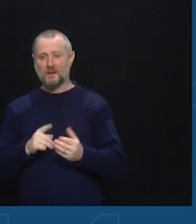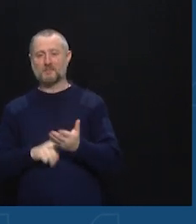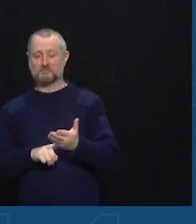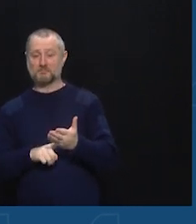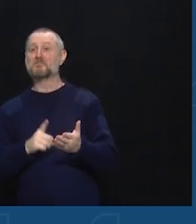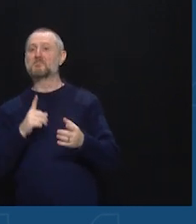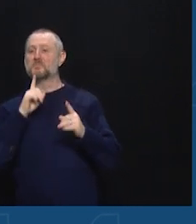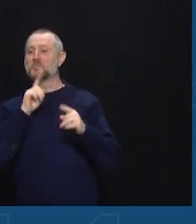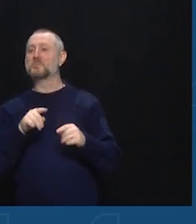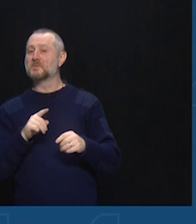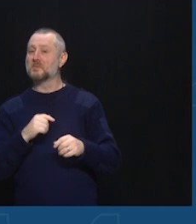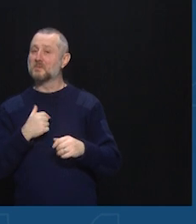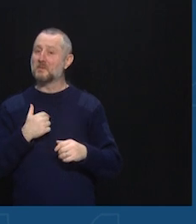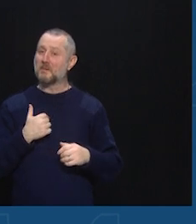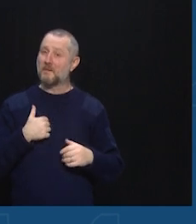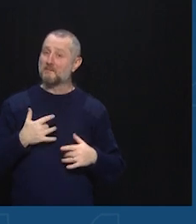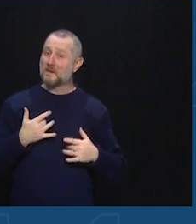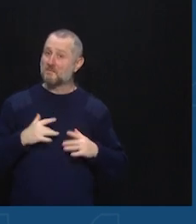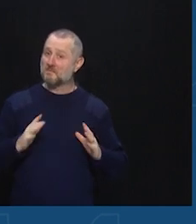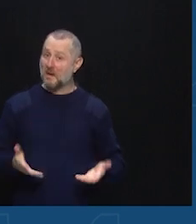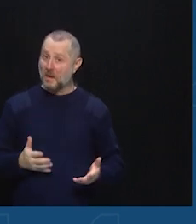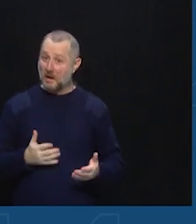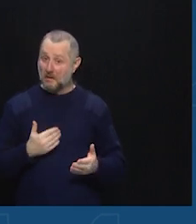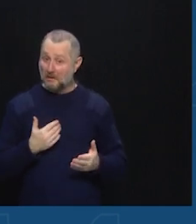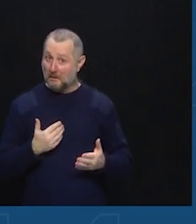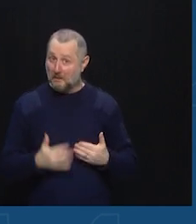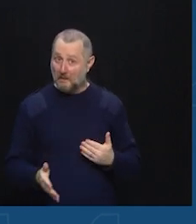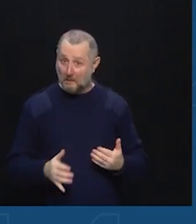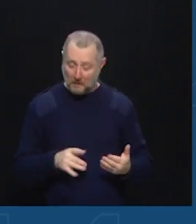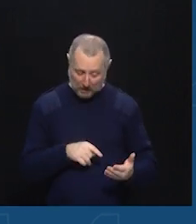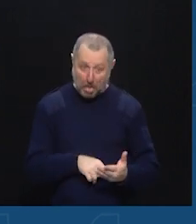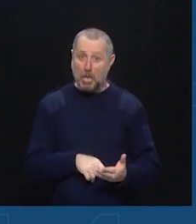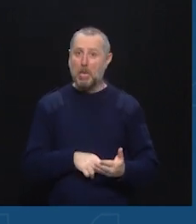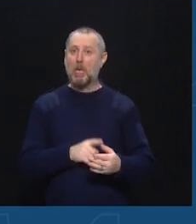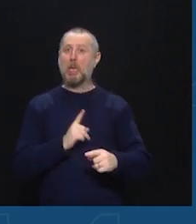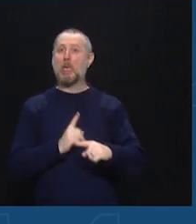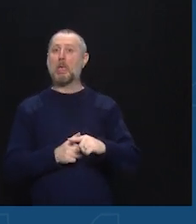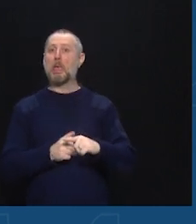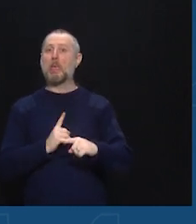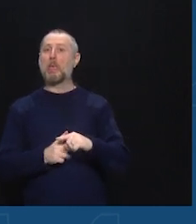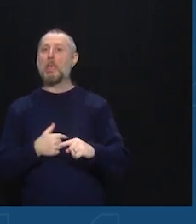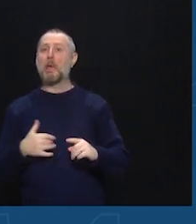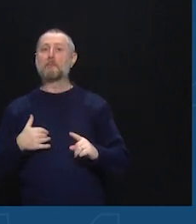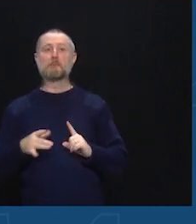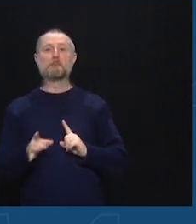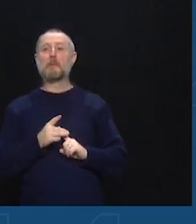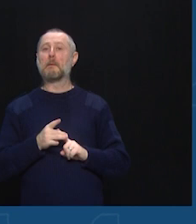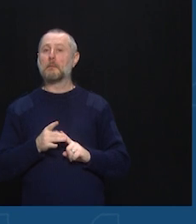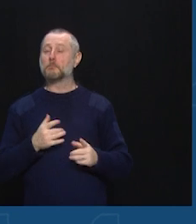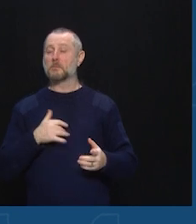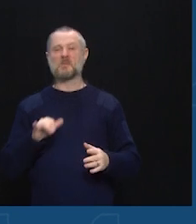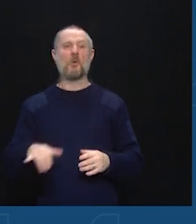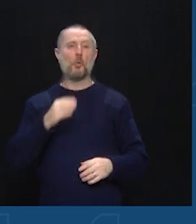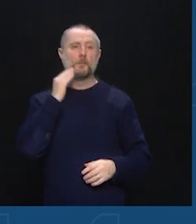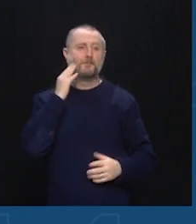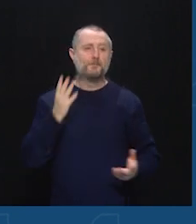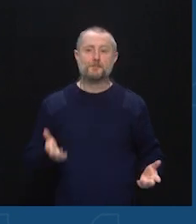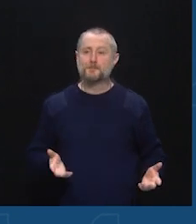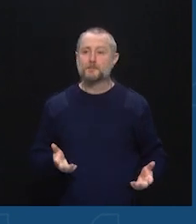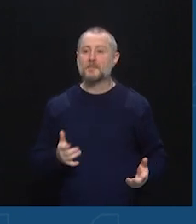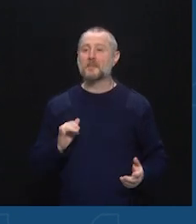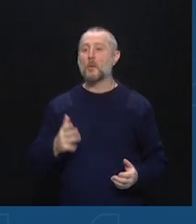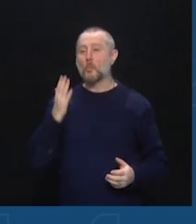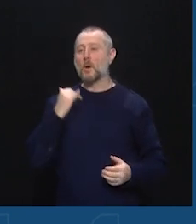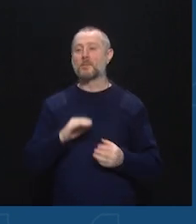if they don't feel symptoms, they're still contagious, they stay home. That's how we've been stopping the spread. That's one of the reasons we're driving down those Omicron numbers,